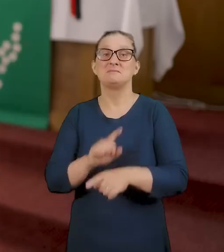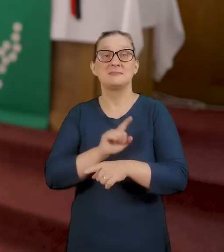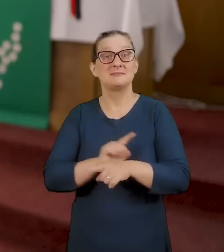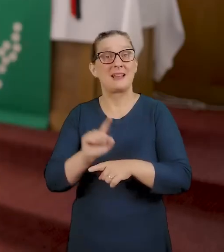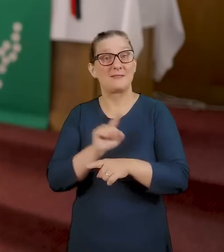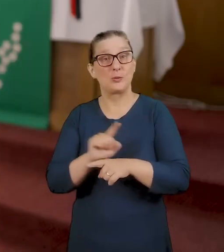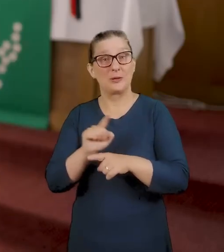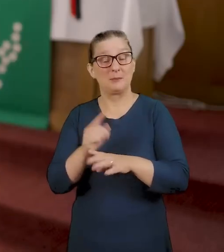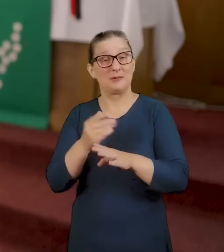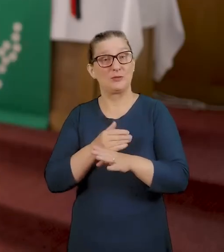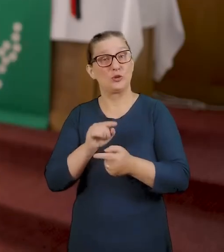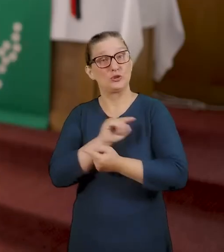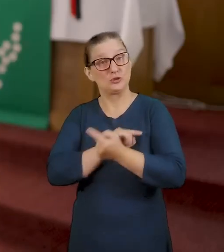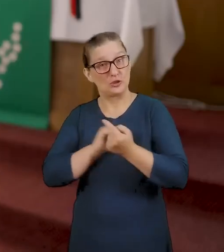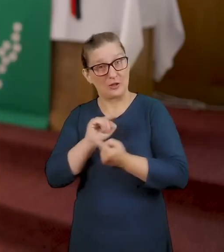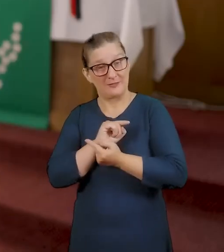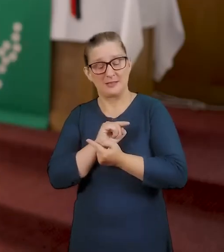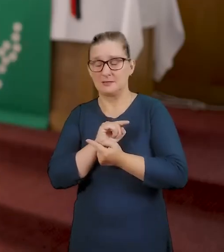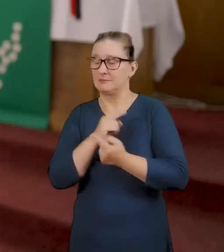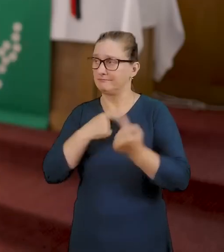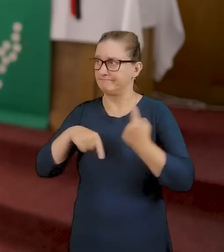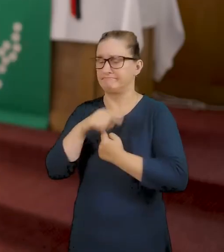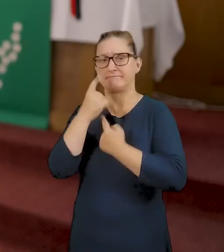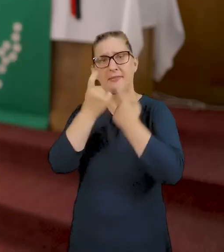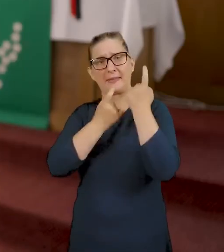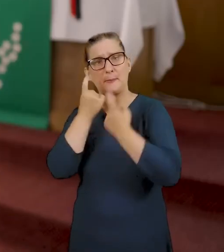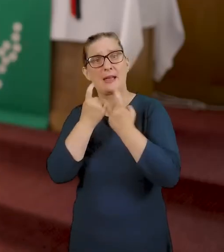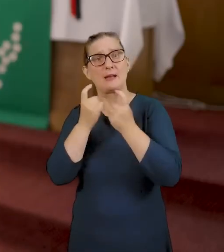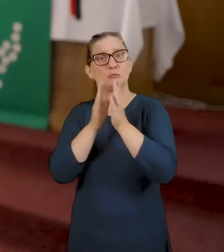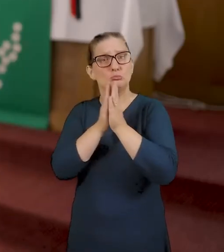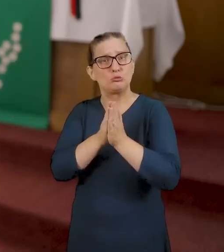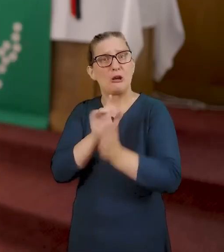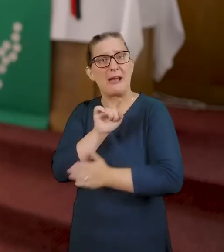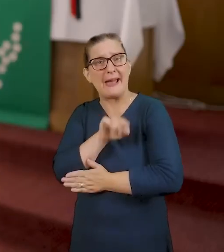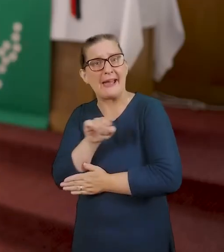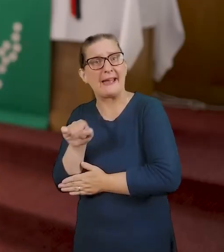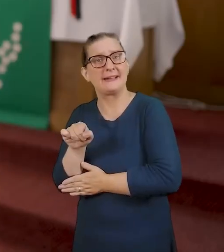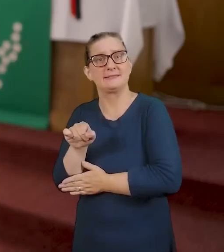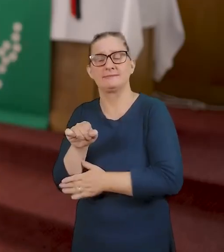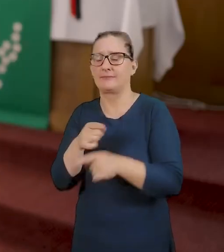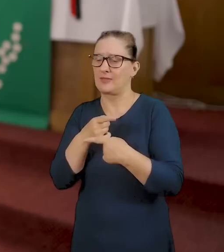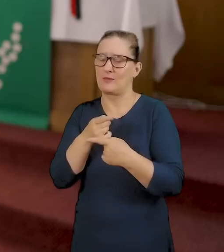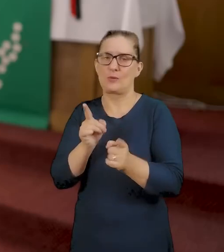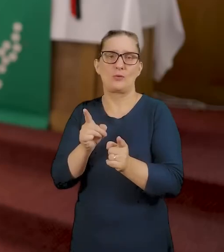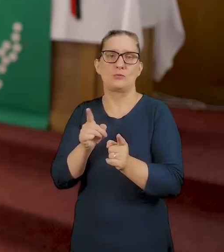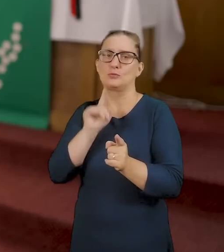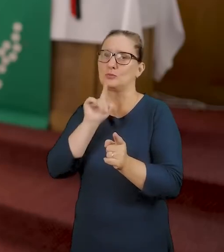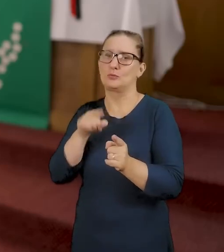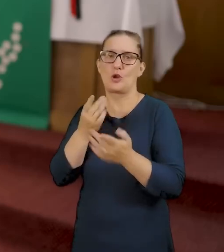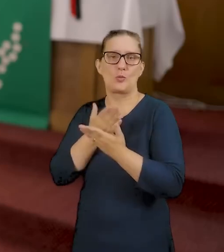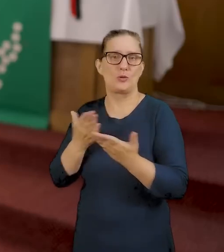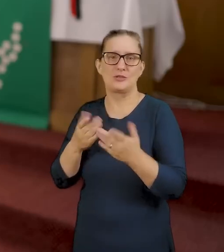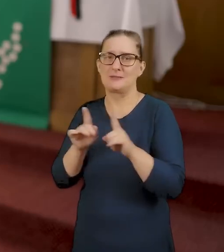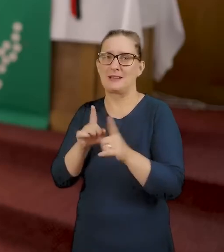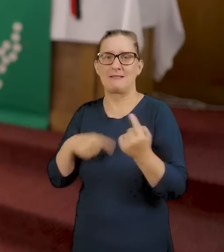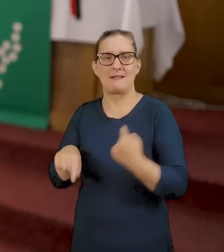prayer. Each week before our service begins here, we think and pray about those for whom do not have